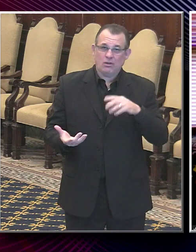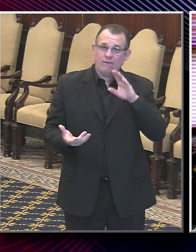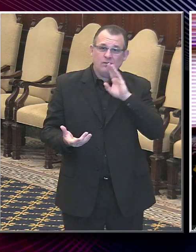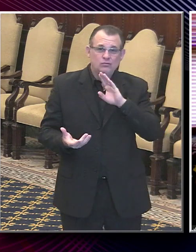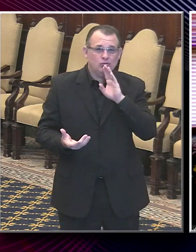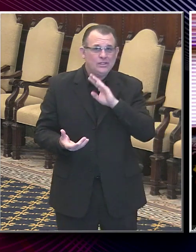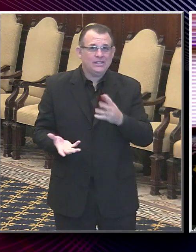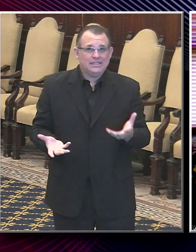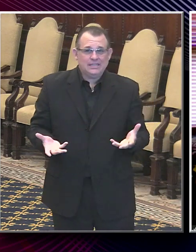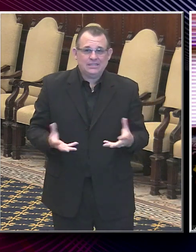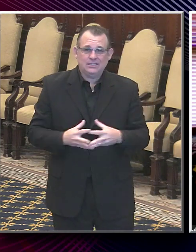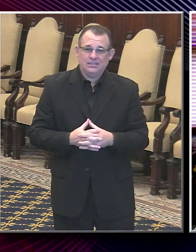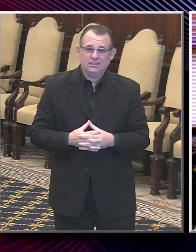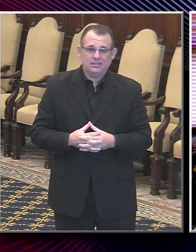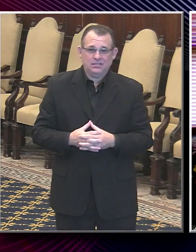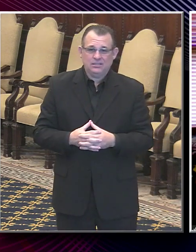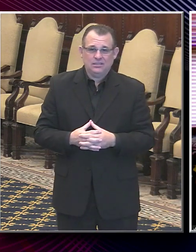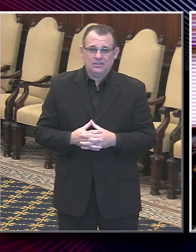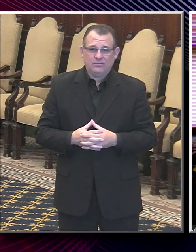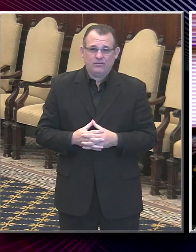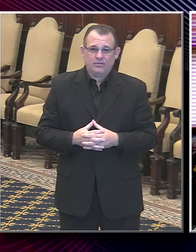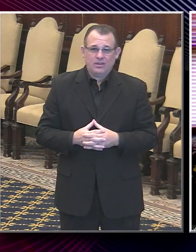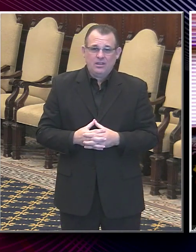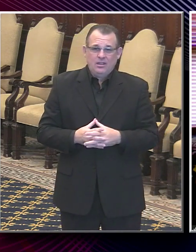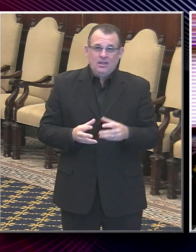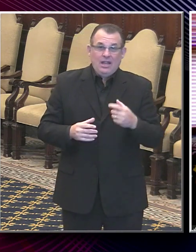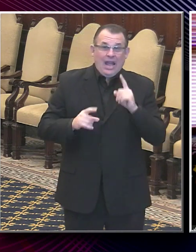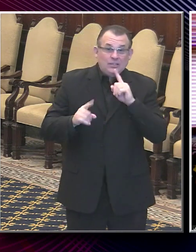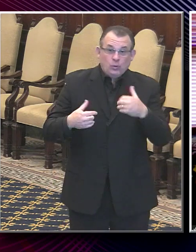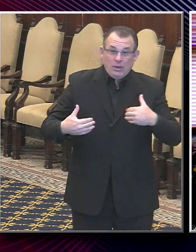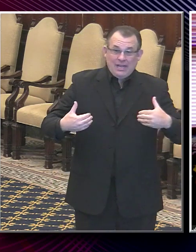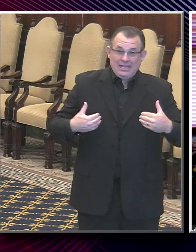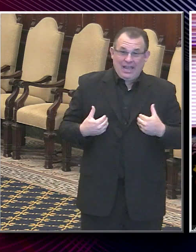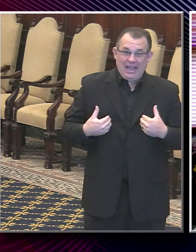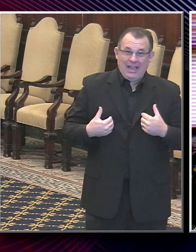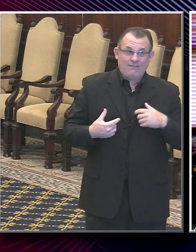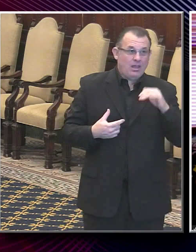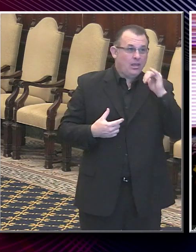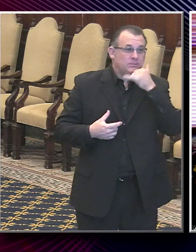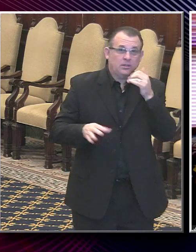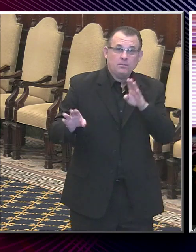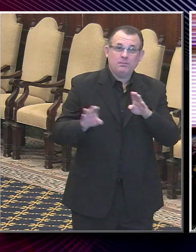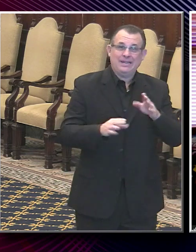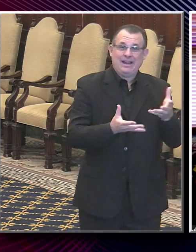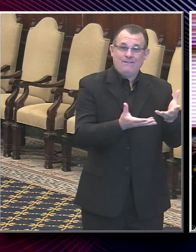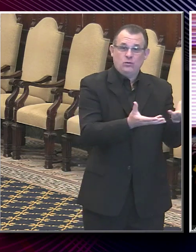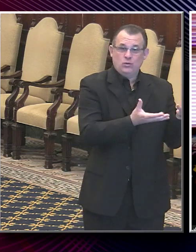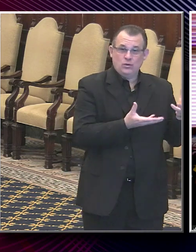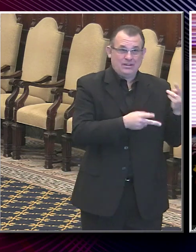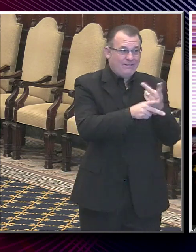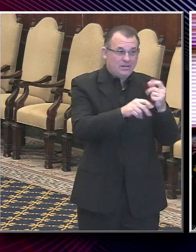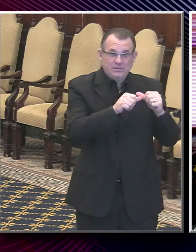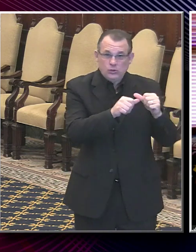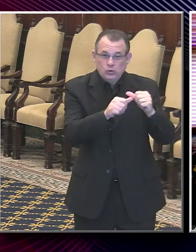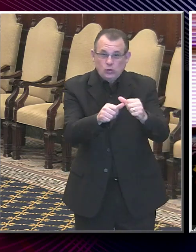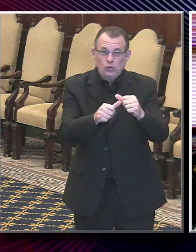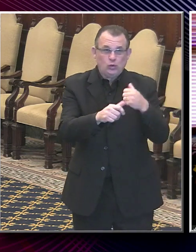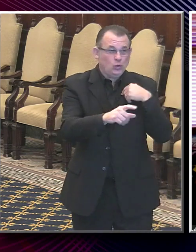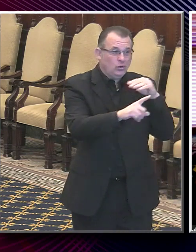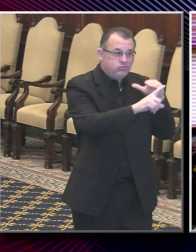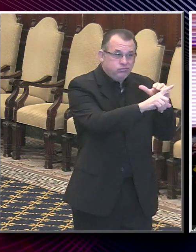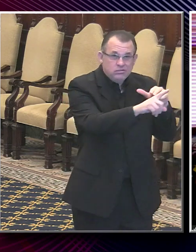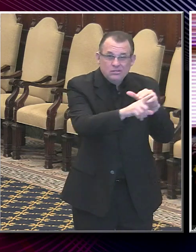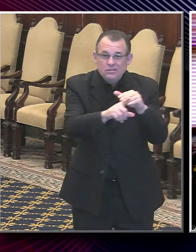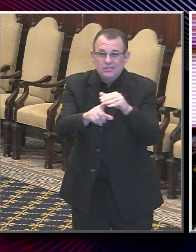don't have an answer for when people misbehave, other than continue to keep on talking about it, promulgating